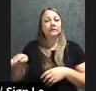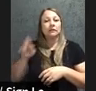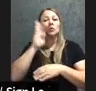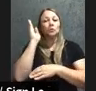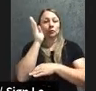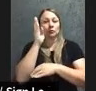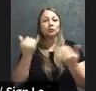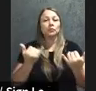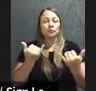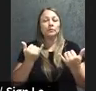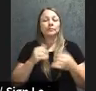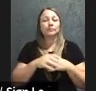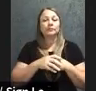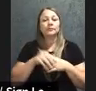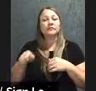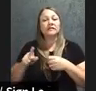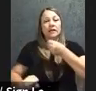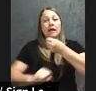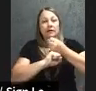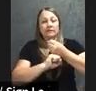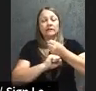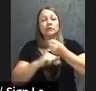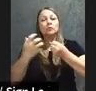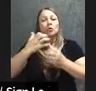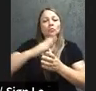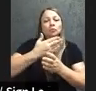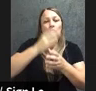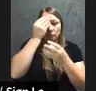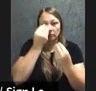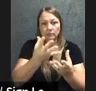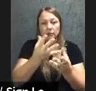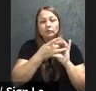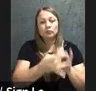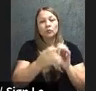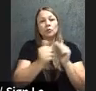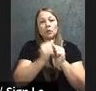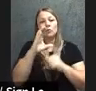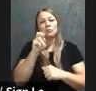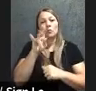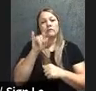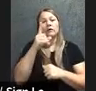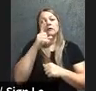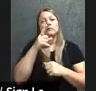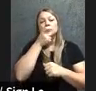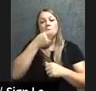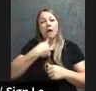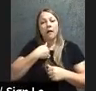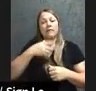today. Debra and I are going to share information about COVID-19 for people with disabilities.